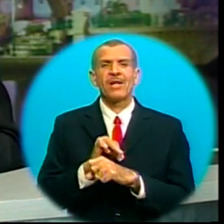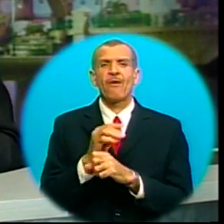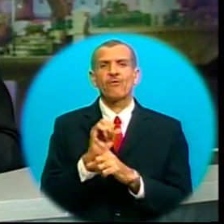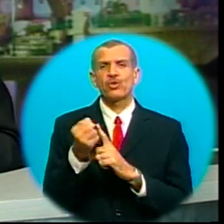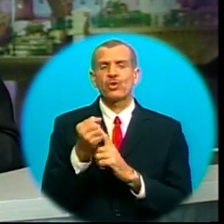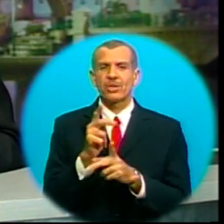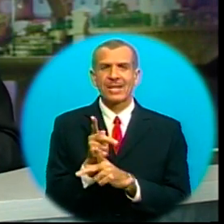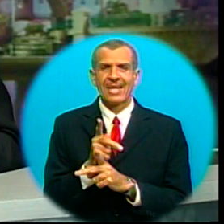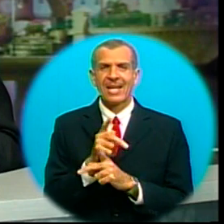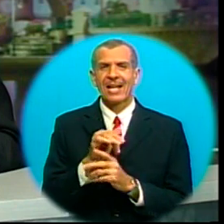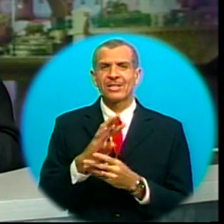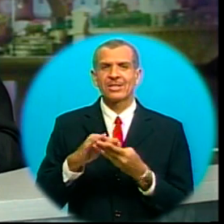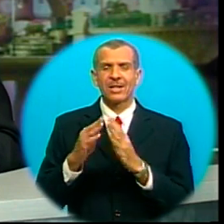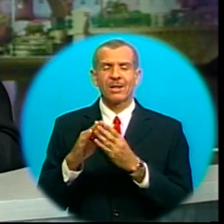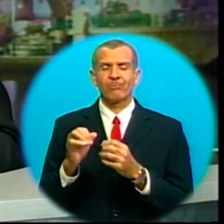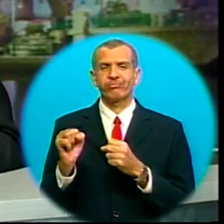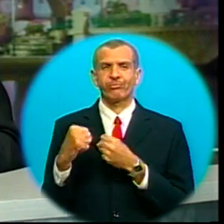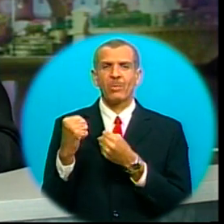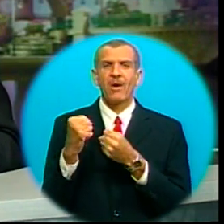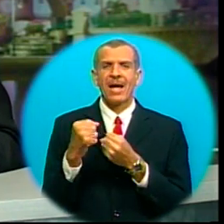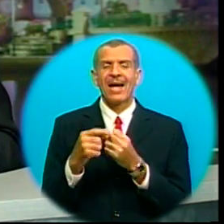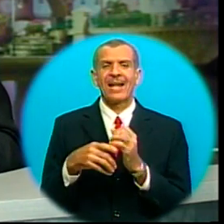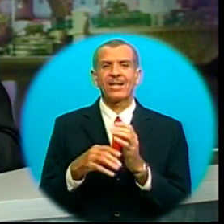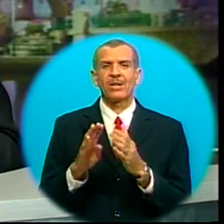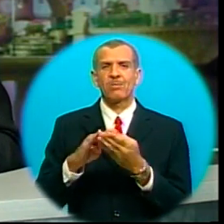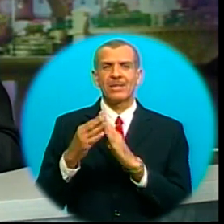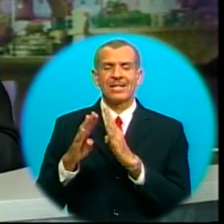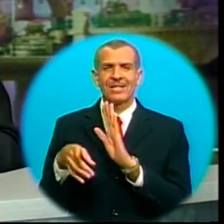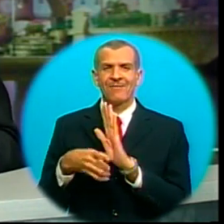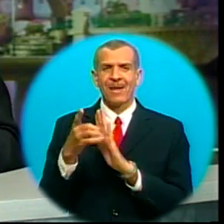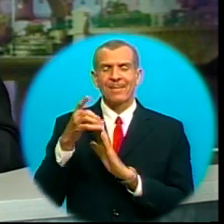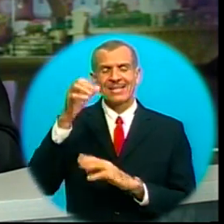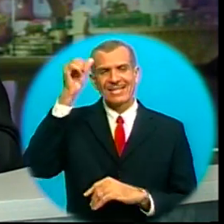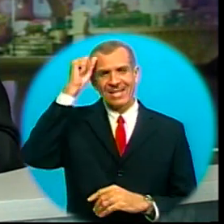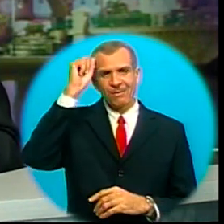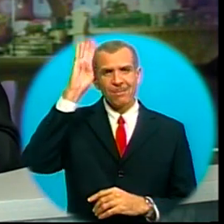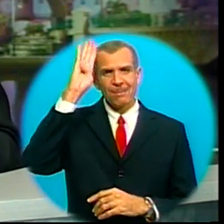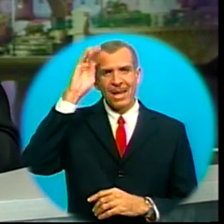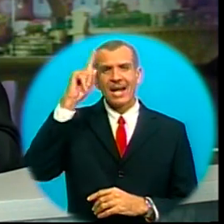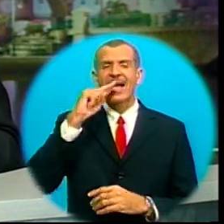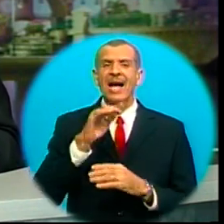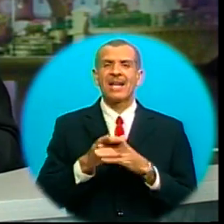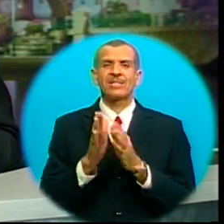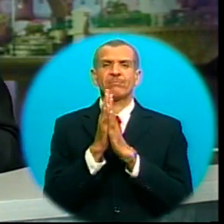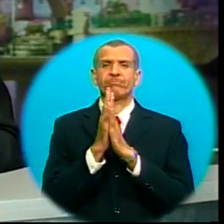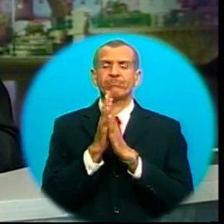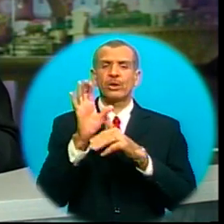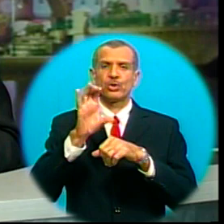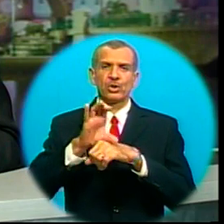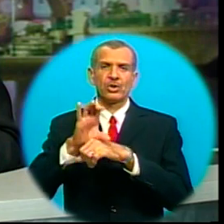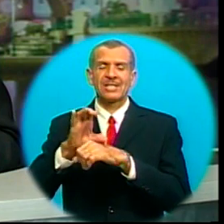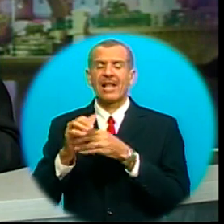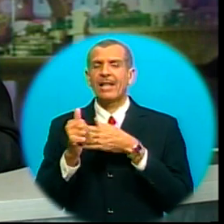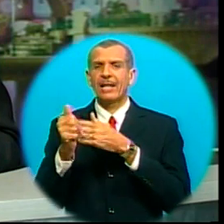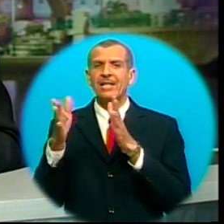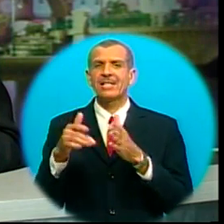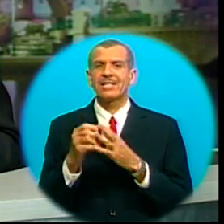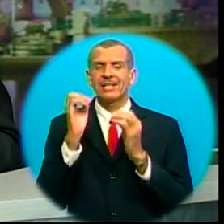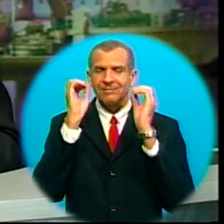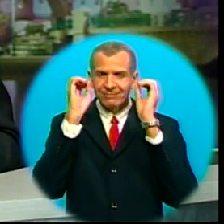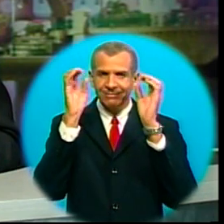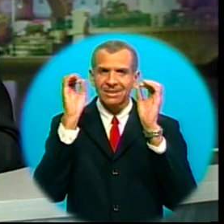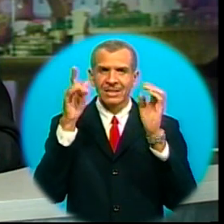Care, Constituency Empowerment and Community Development, Steve Blackett, is calling on churches and faith-based leaders to educate